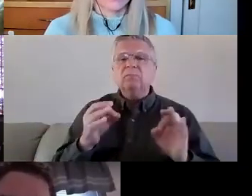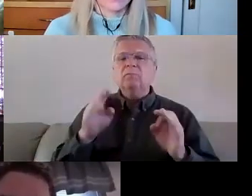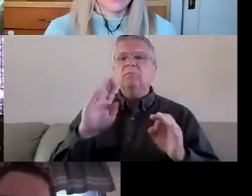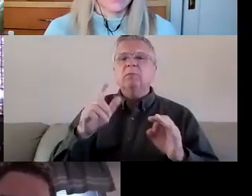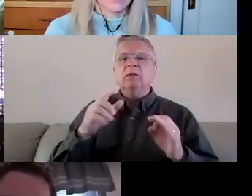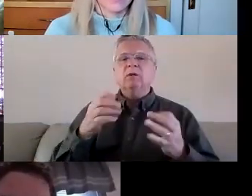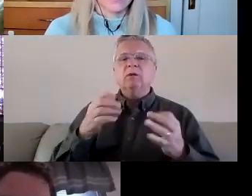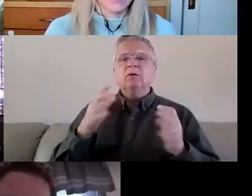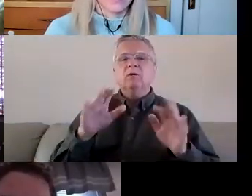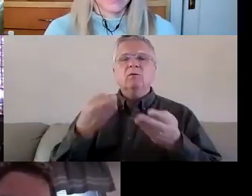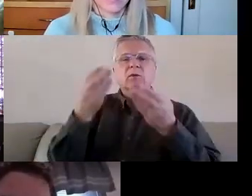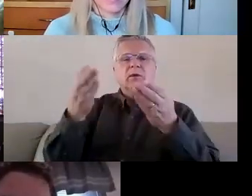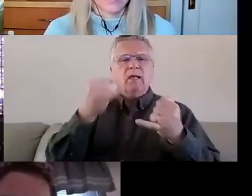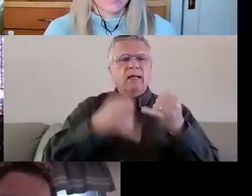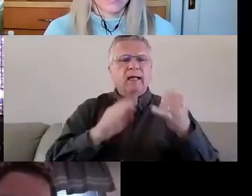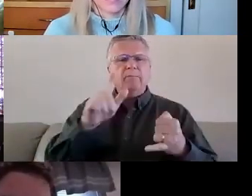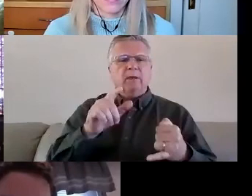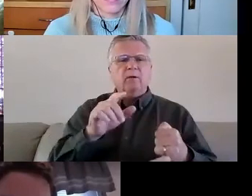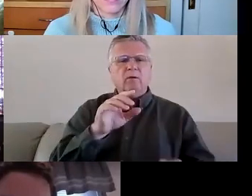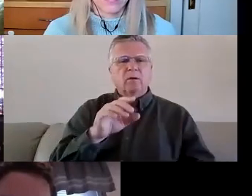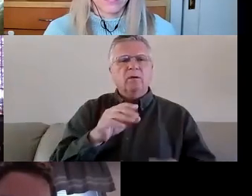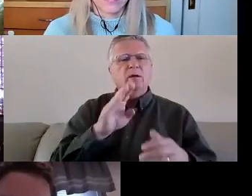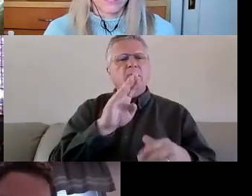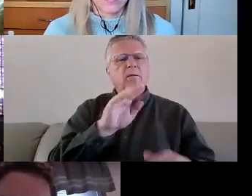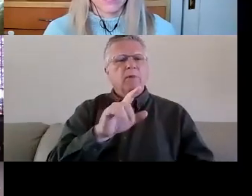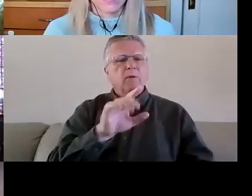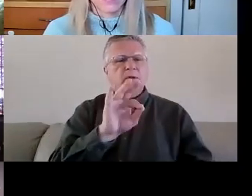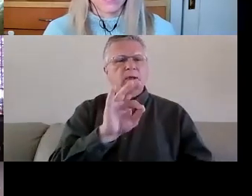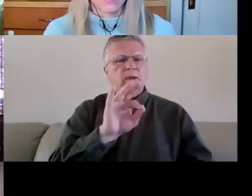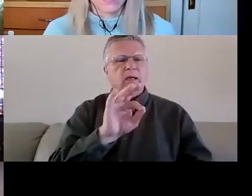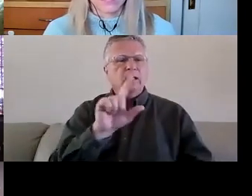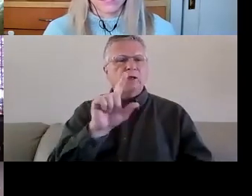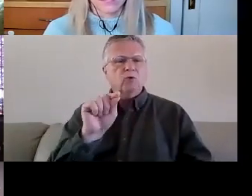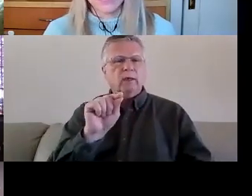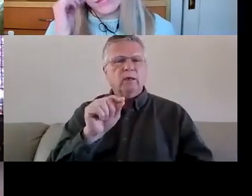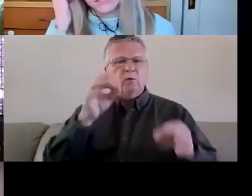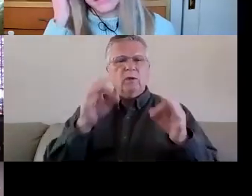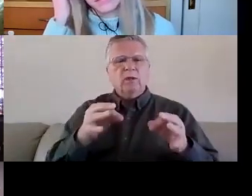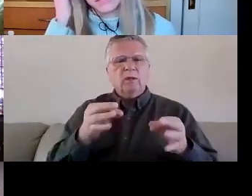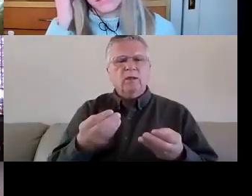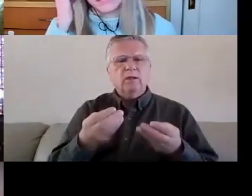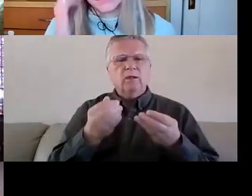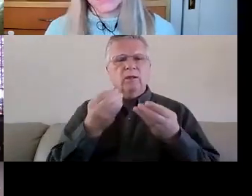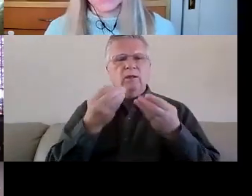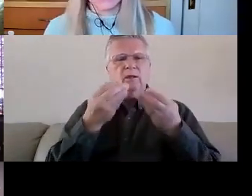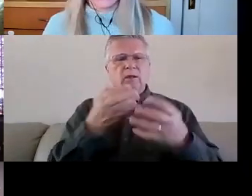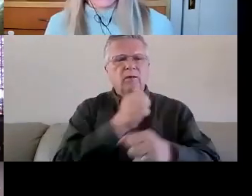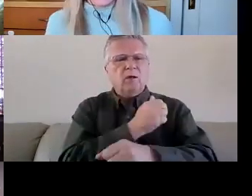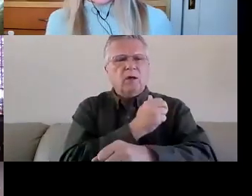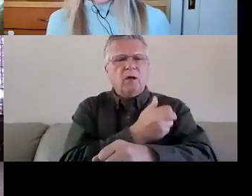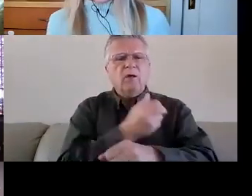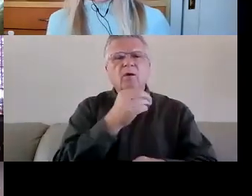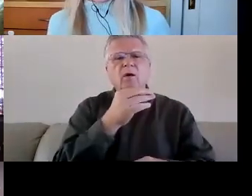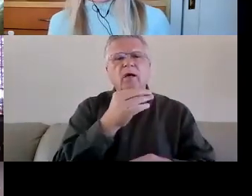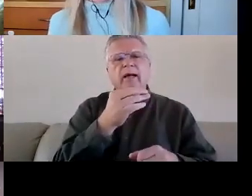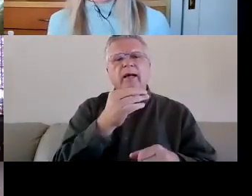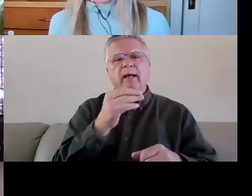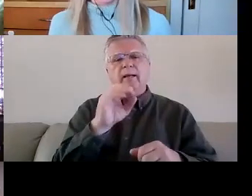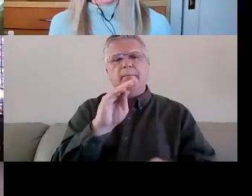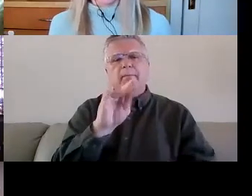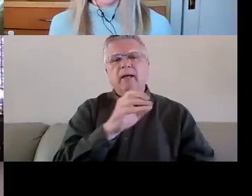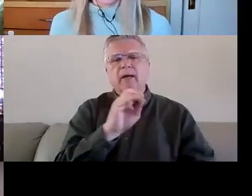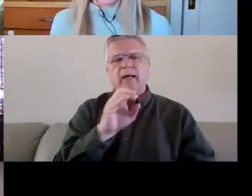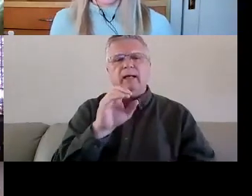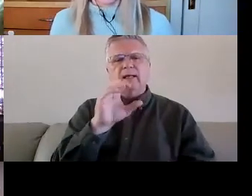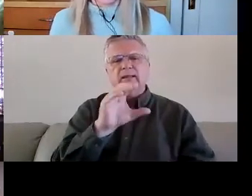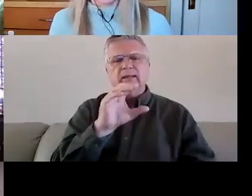last bill, Bill 920. Bill 920, resolution authorizing the mayor and chief equity officer to enter into